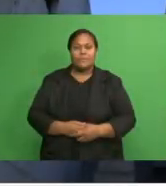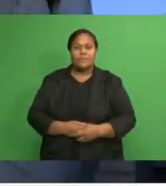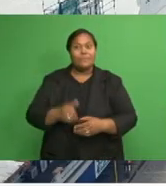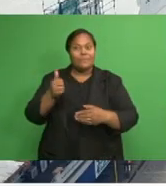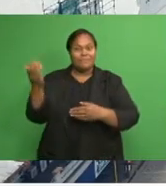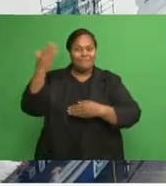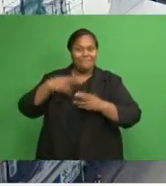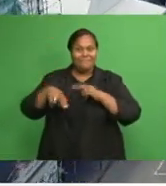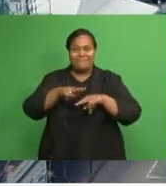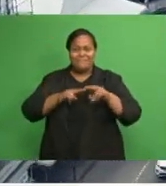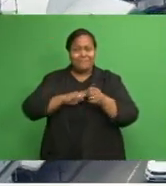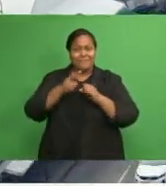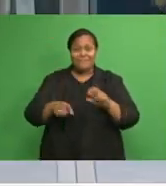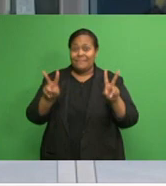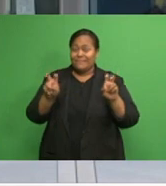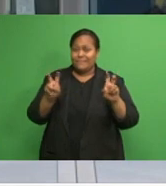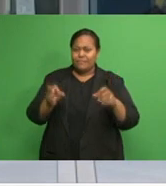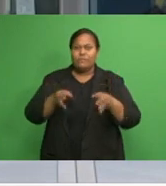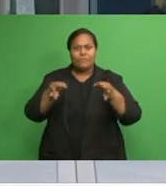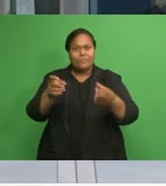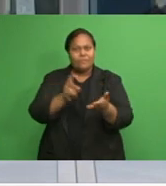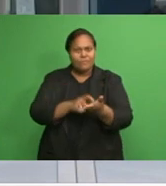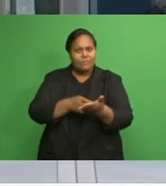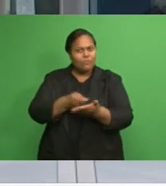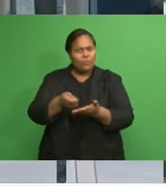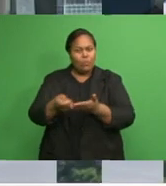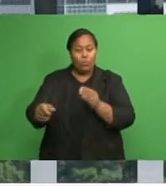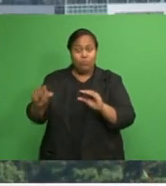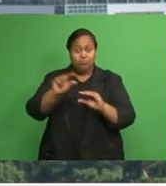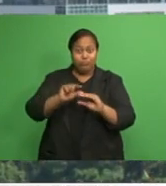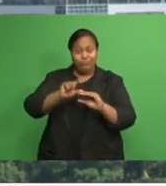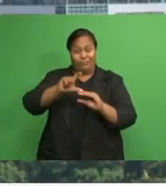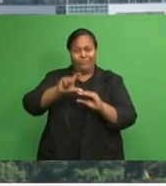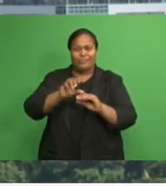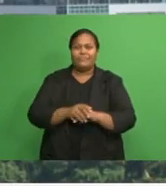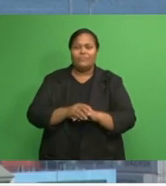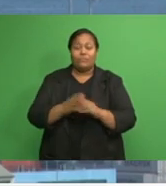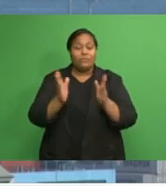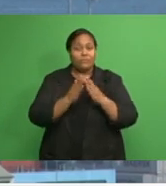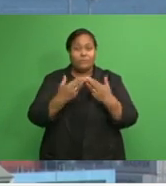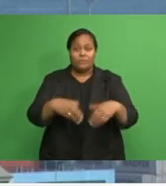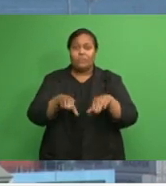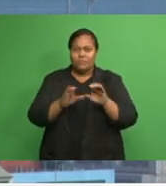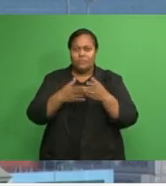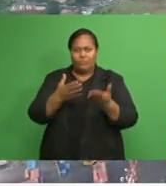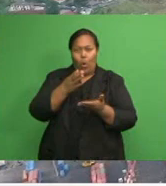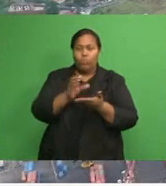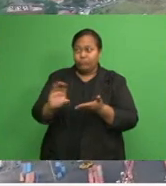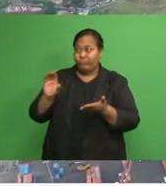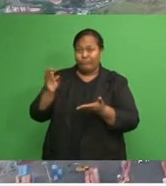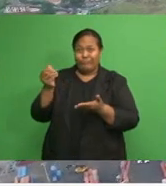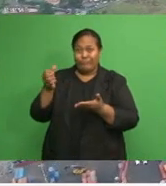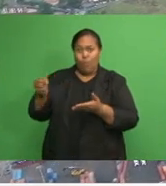Good evening, Fiji. In this bulletin, deferred loan payments accruing interest. Municipal Council may dip into cash